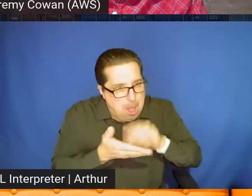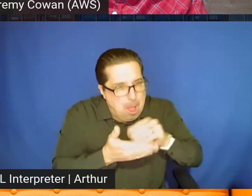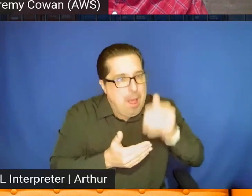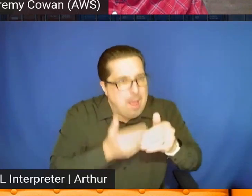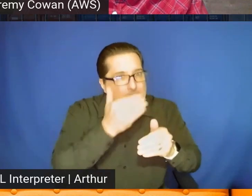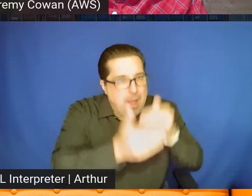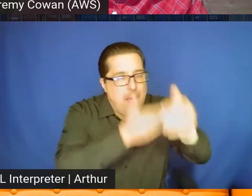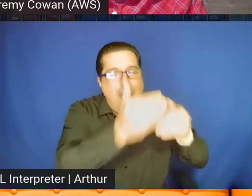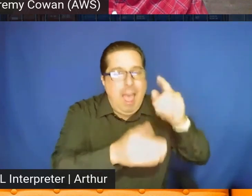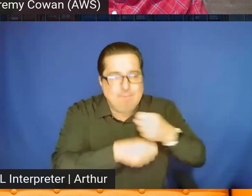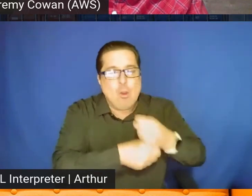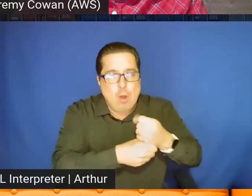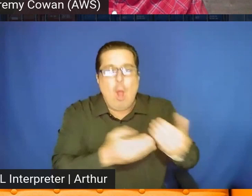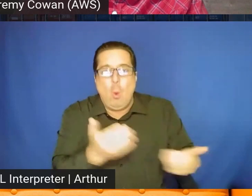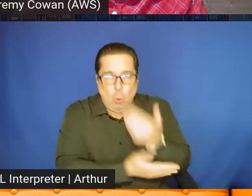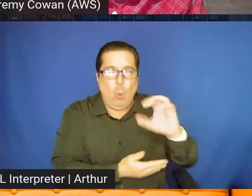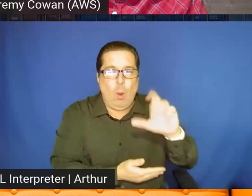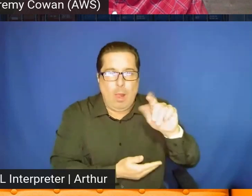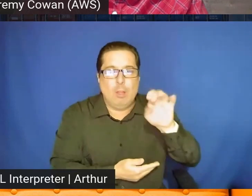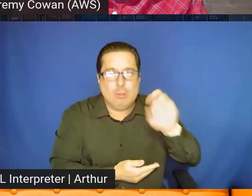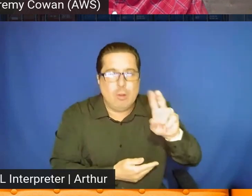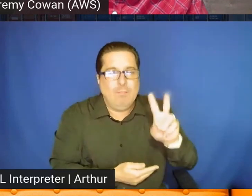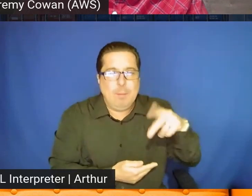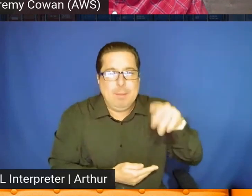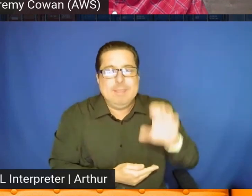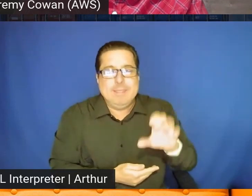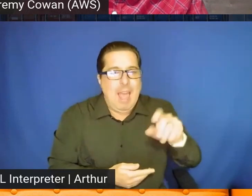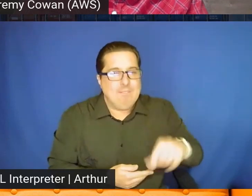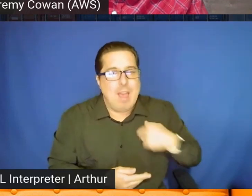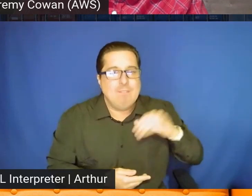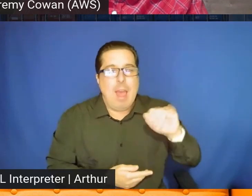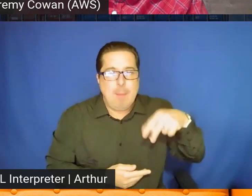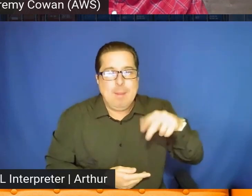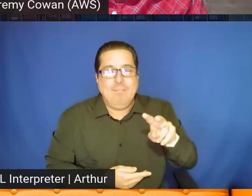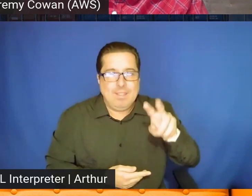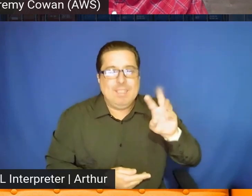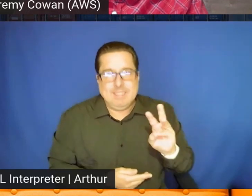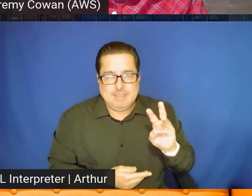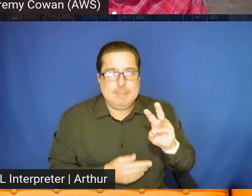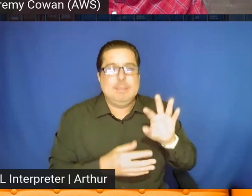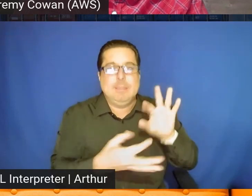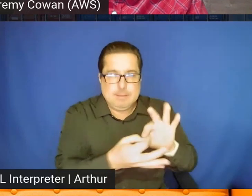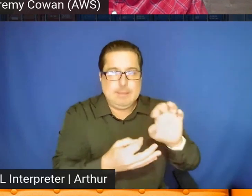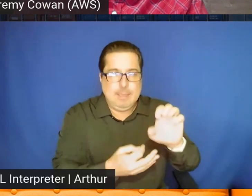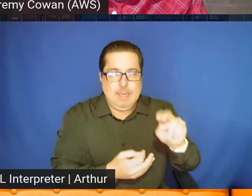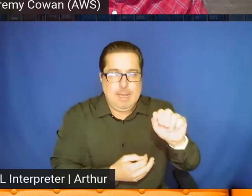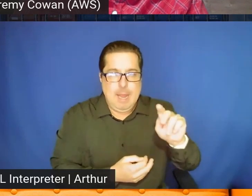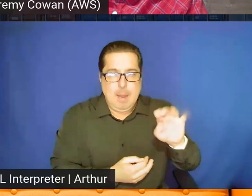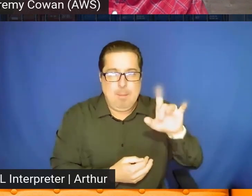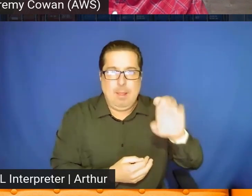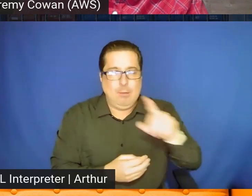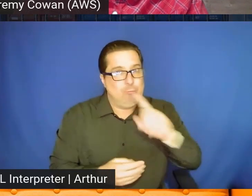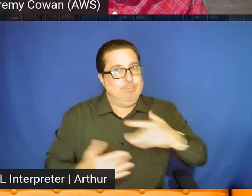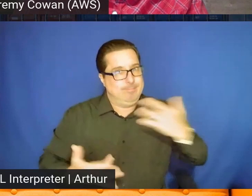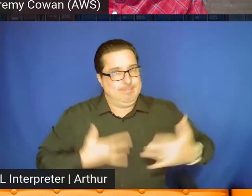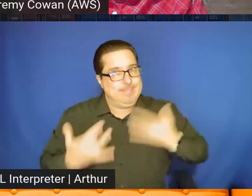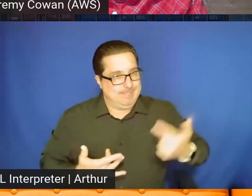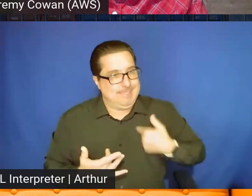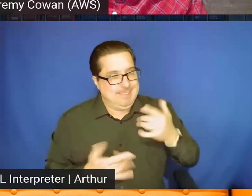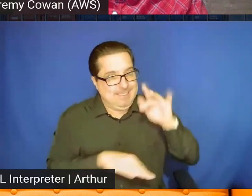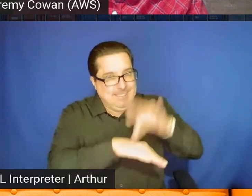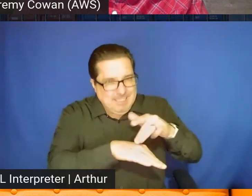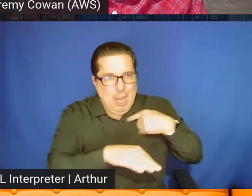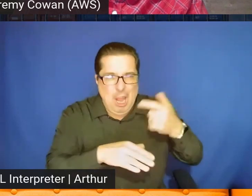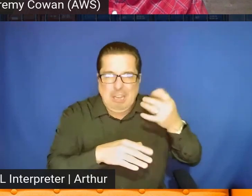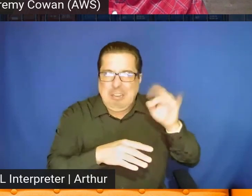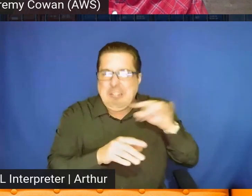create a new cluster. VPC needs to have IPv6 enabled. So yeah, I'm excited for it. I've tried it a couple times, and